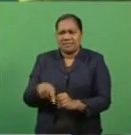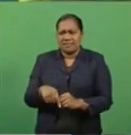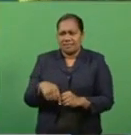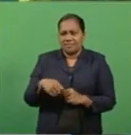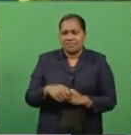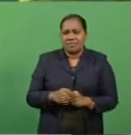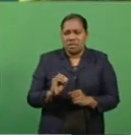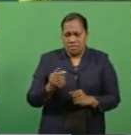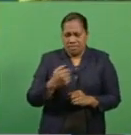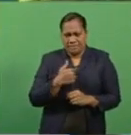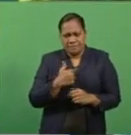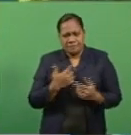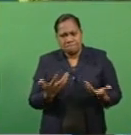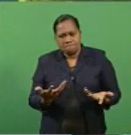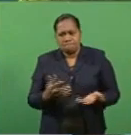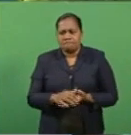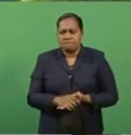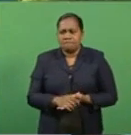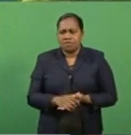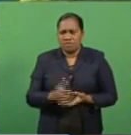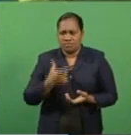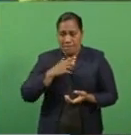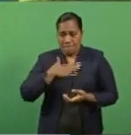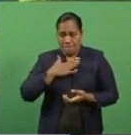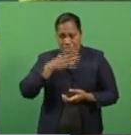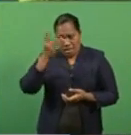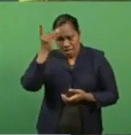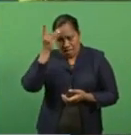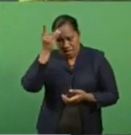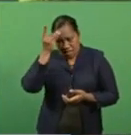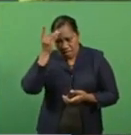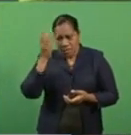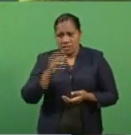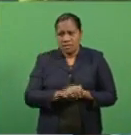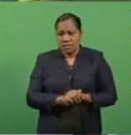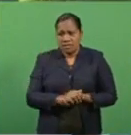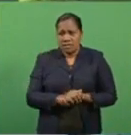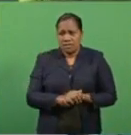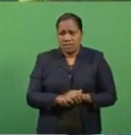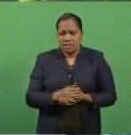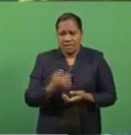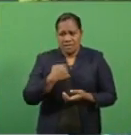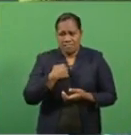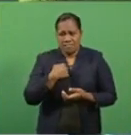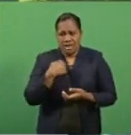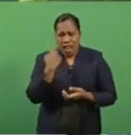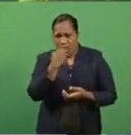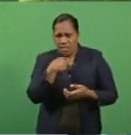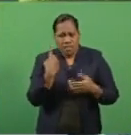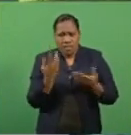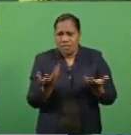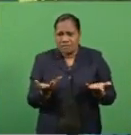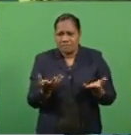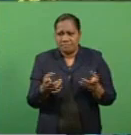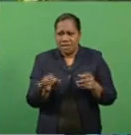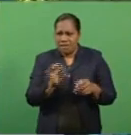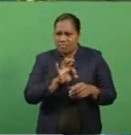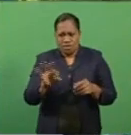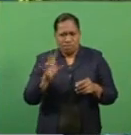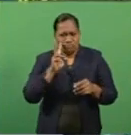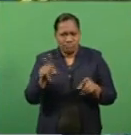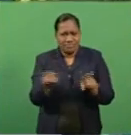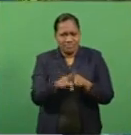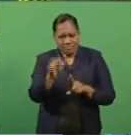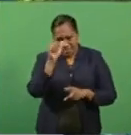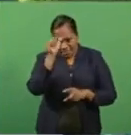teased because of who my dad was. I don't exactly look like an Indian, so